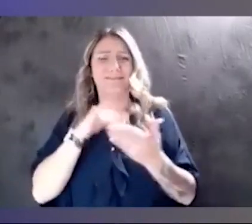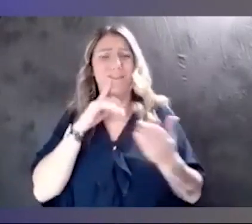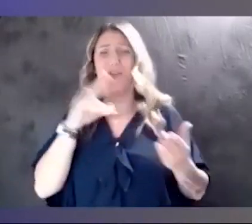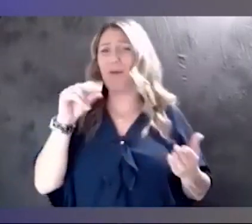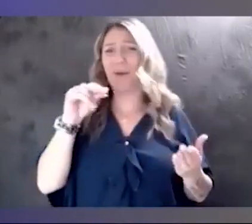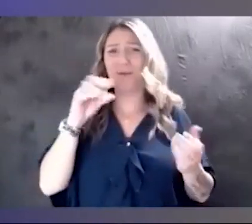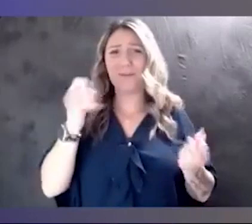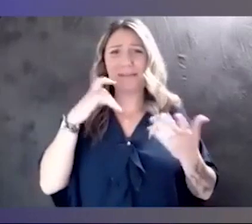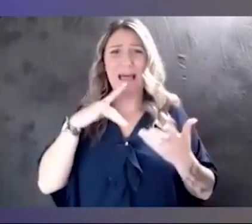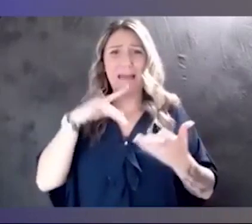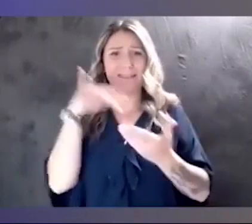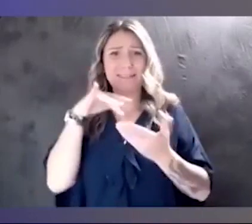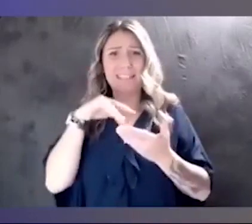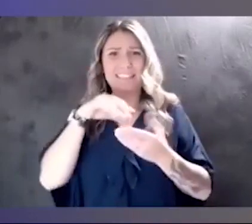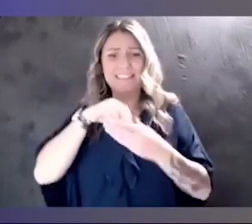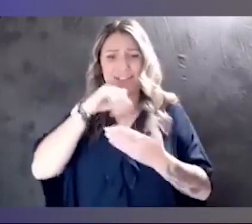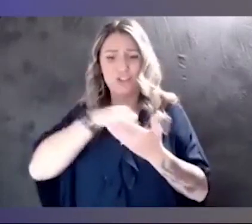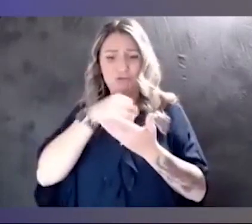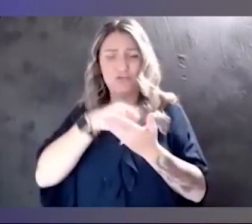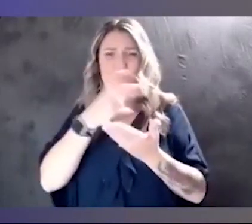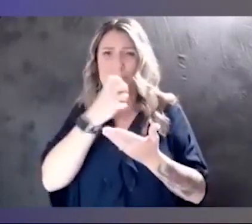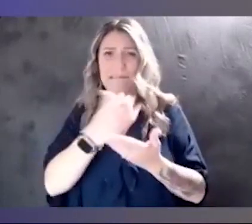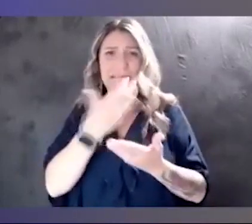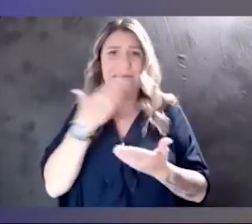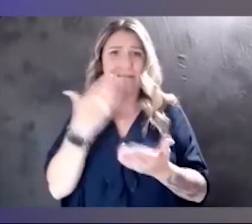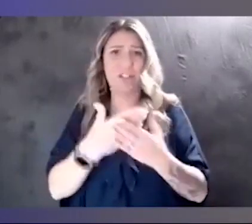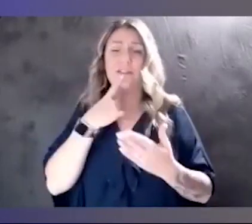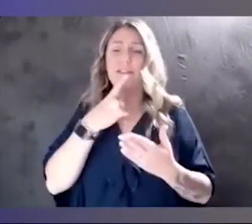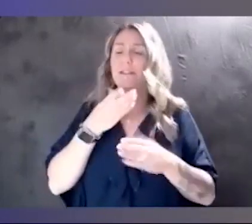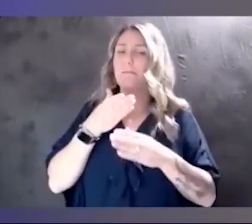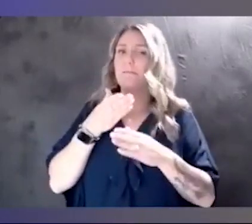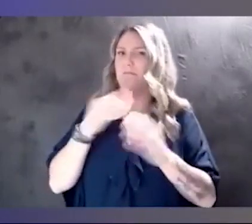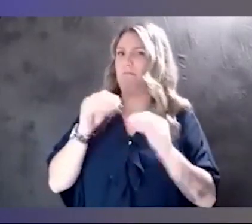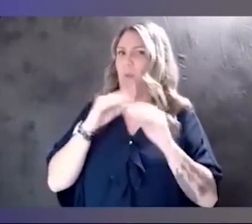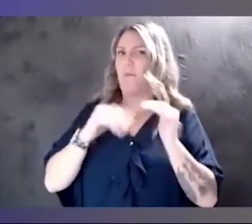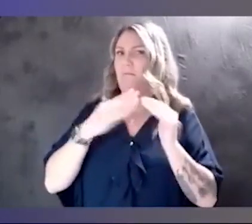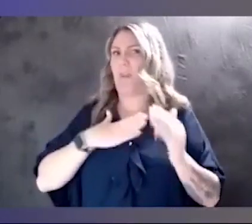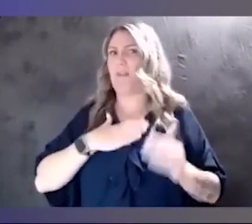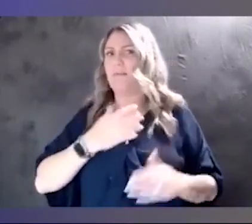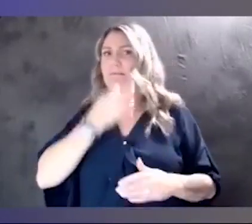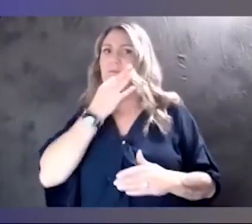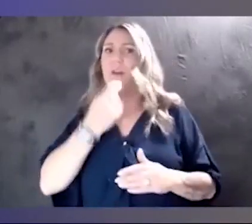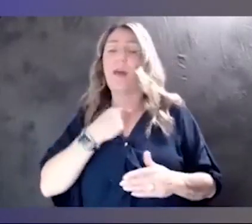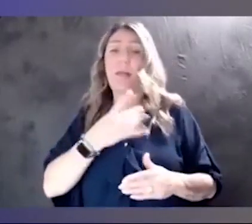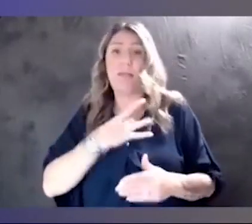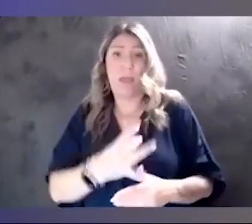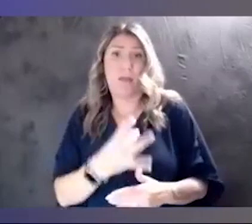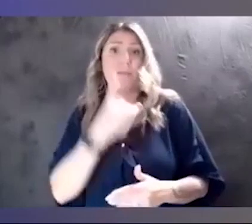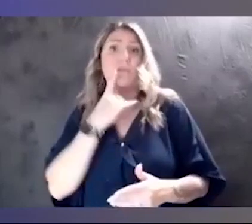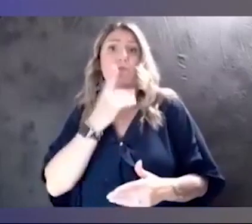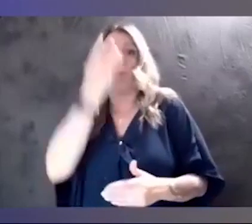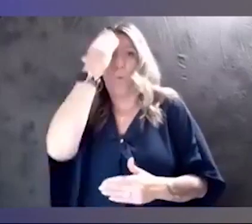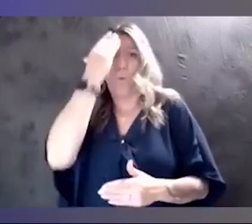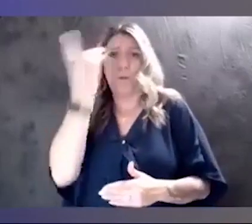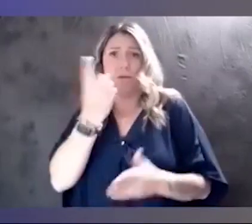not good studies. And that's a little bit beyond my expertise. I really like to look at someone that is a research guru, looking over